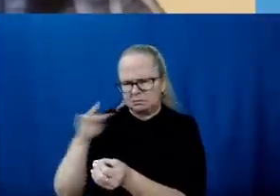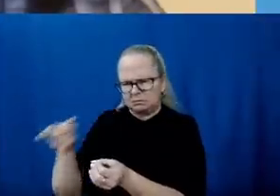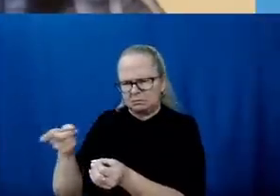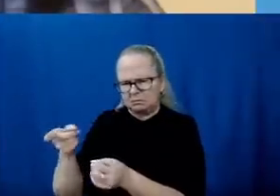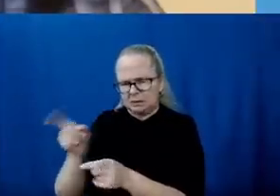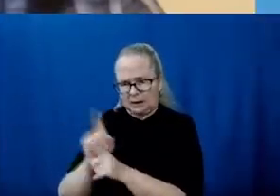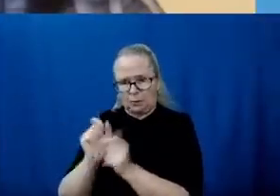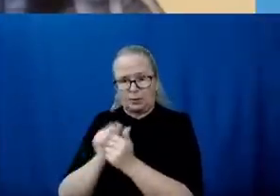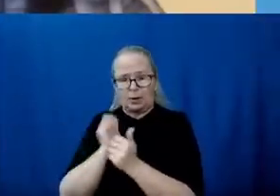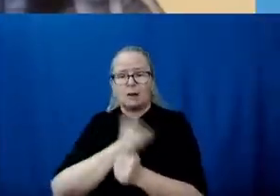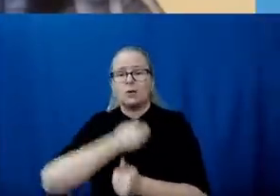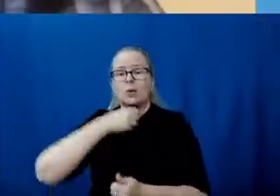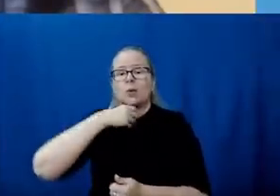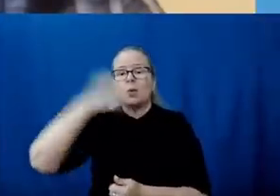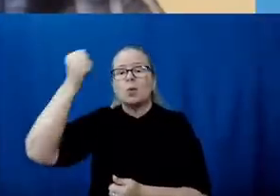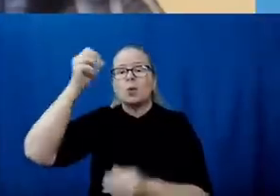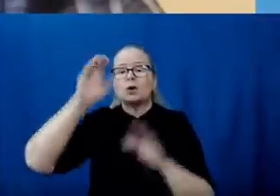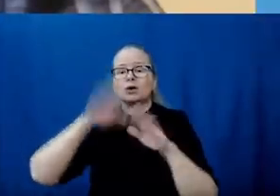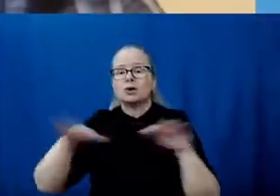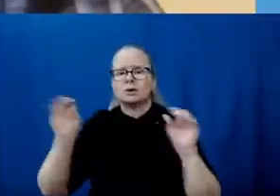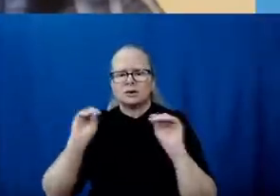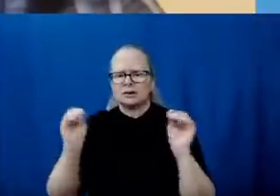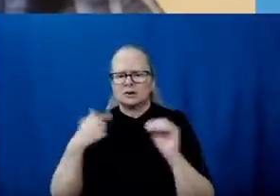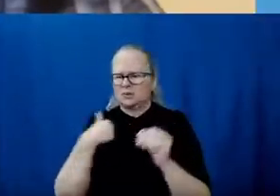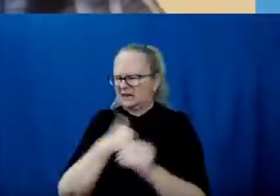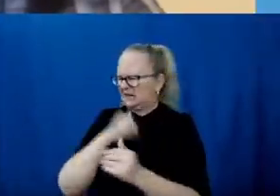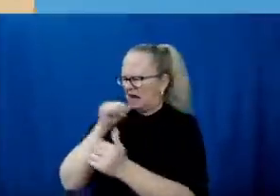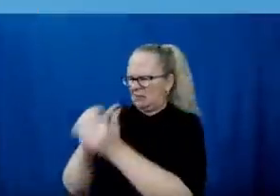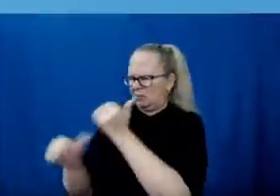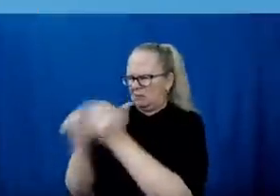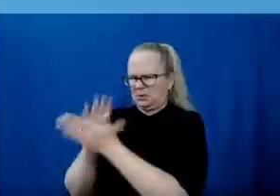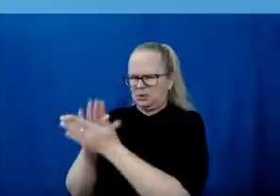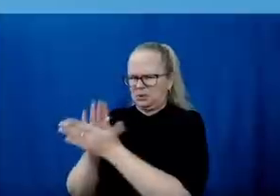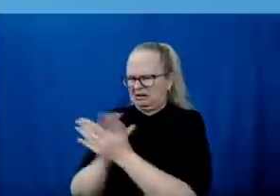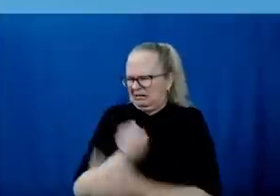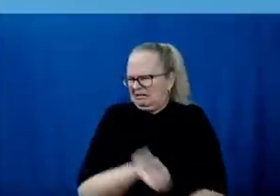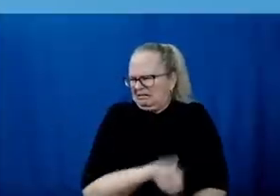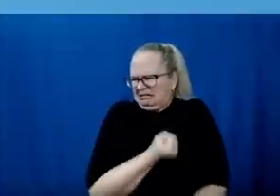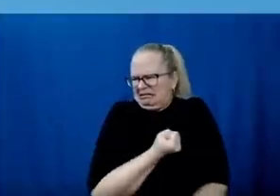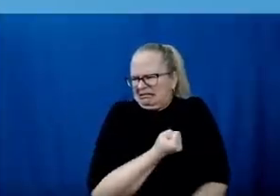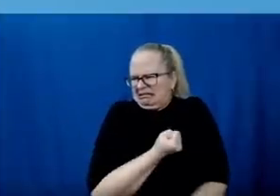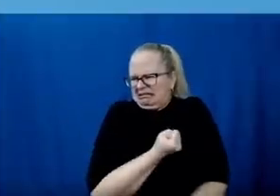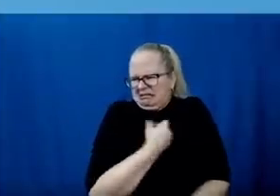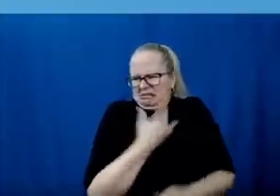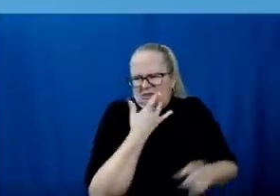our older children would tell us, they don't poop at school. Right.